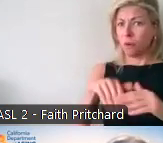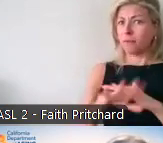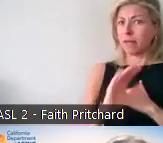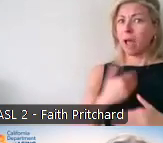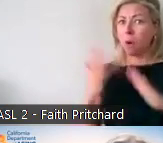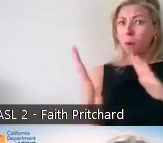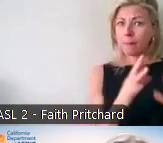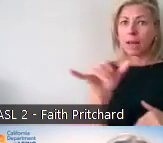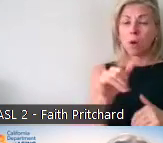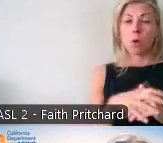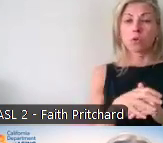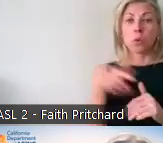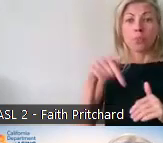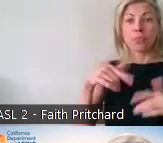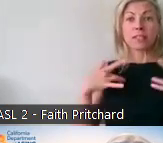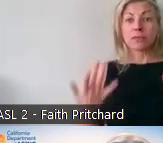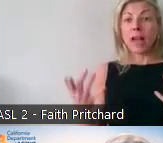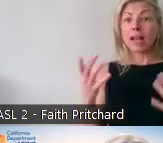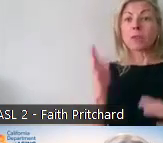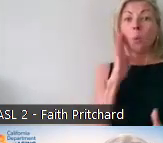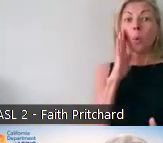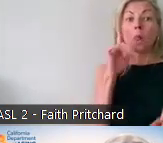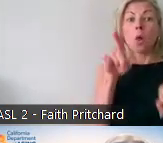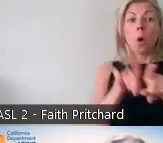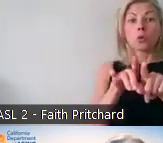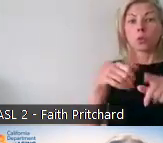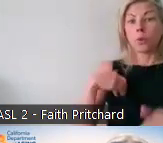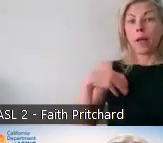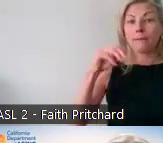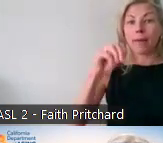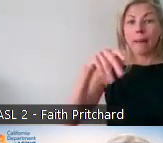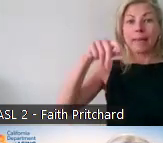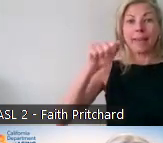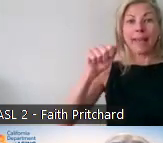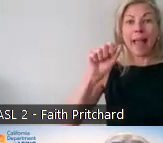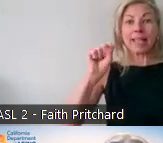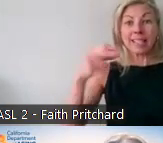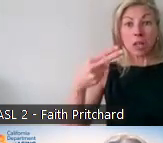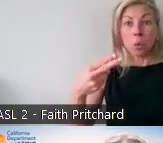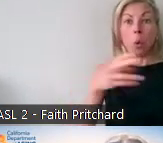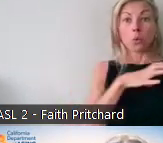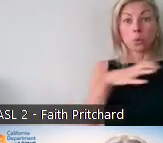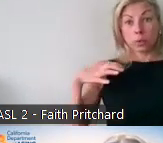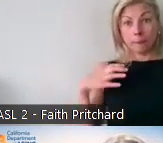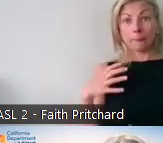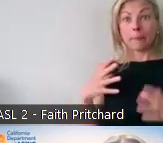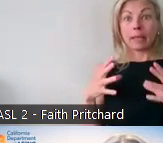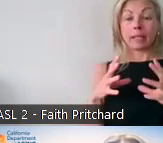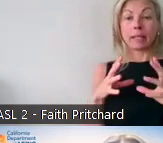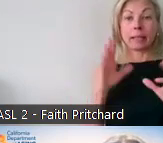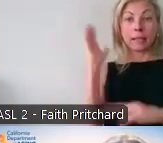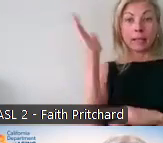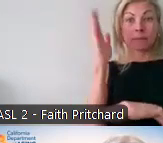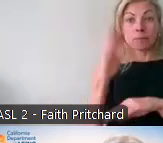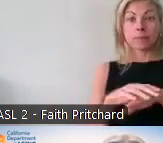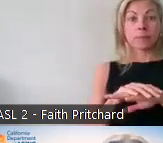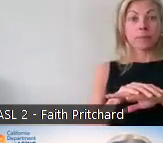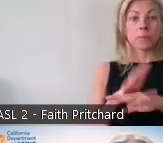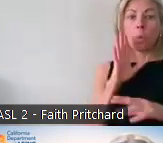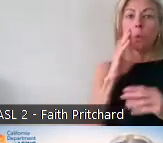be hearing from our MPA stakeholder committees to gather those priority recommendations that will, again, inform